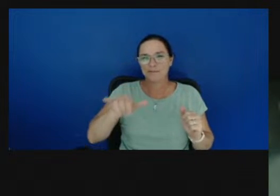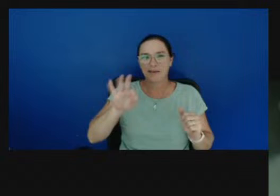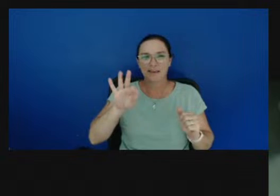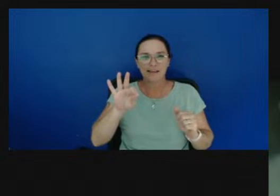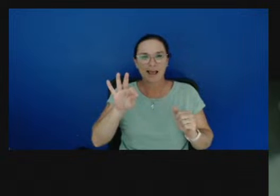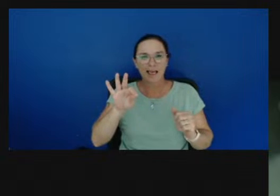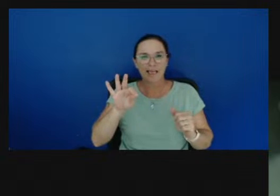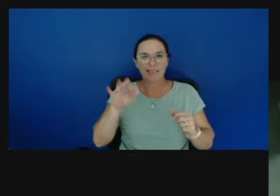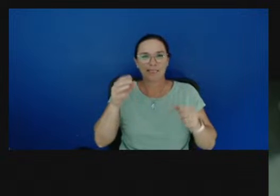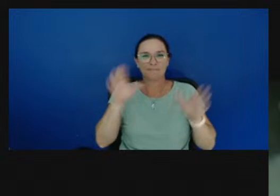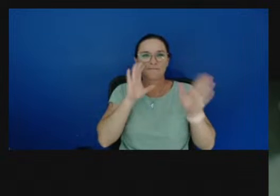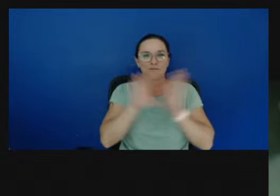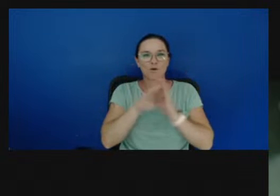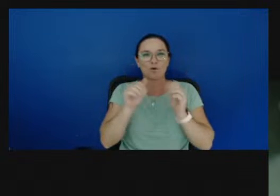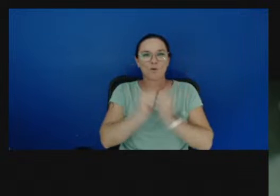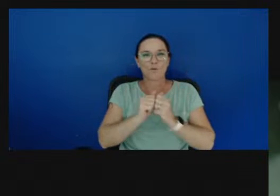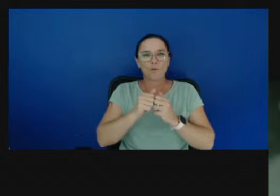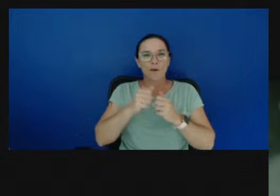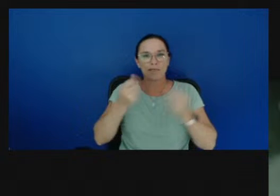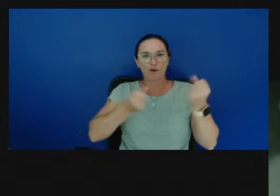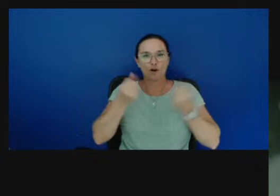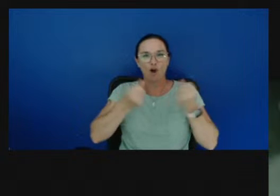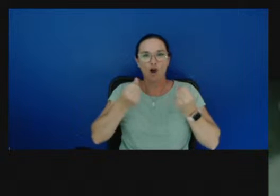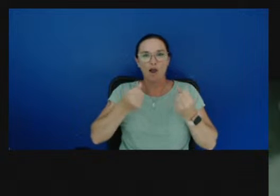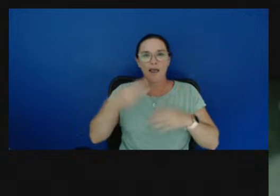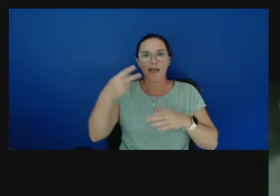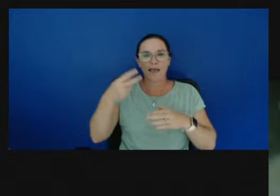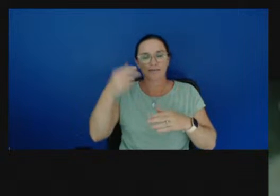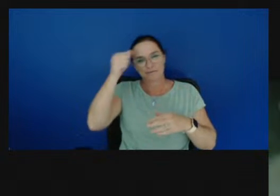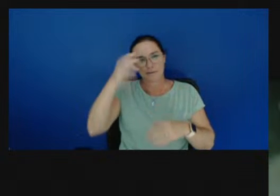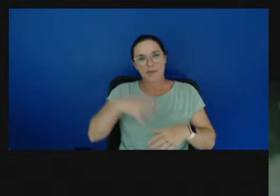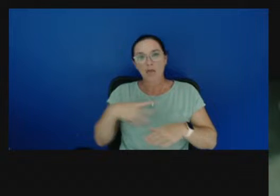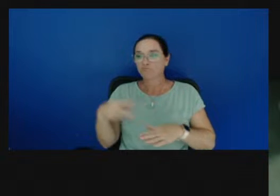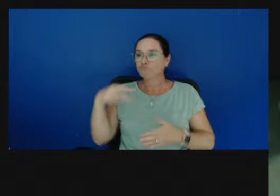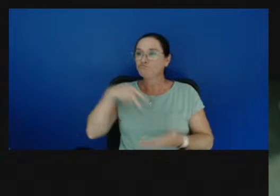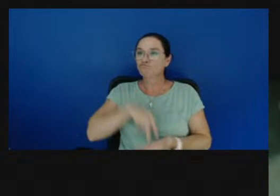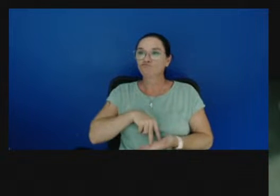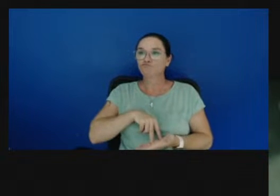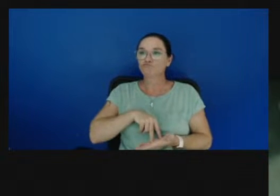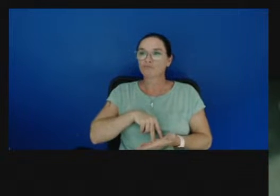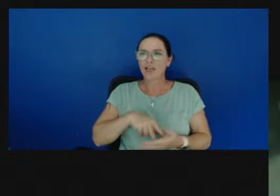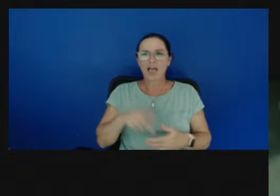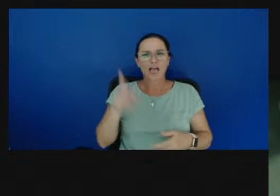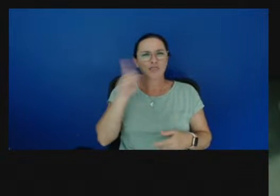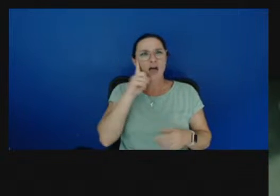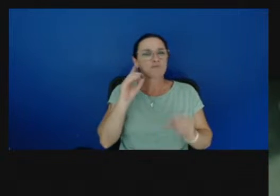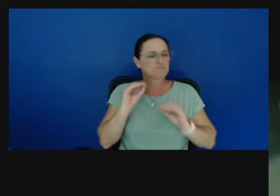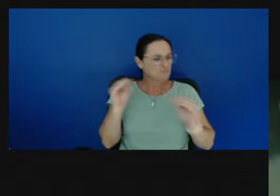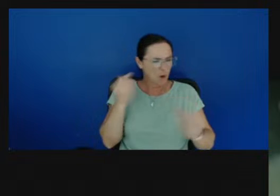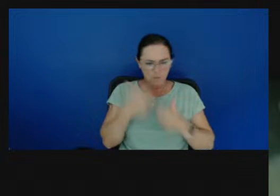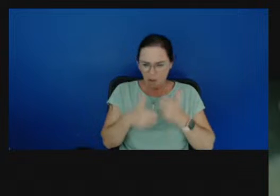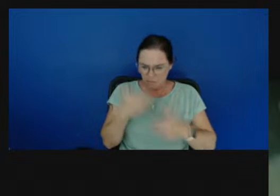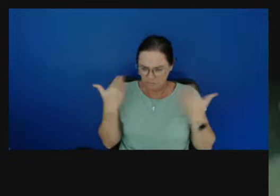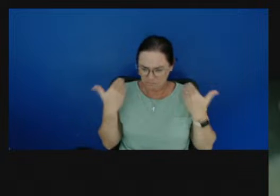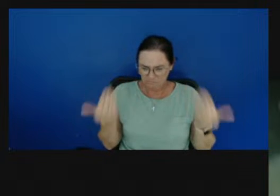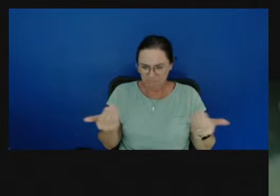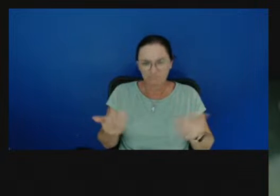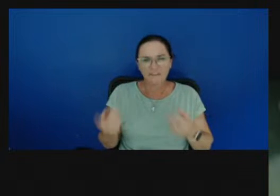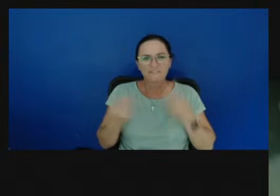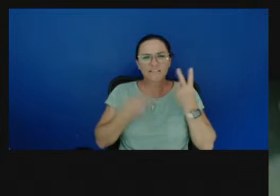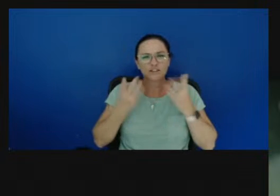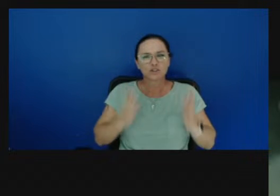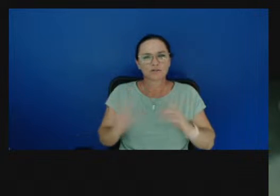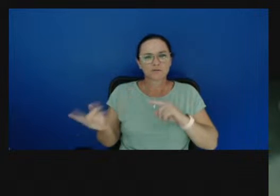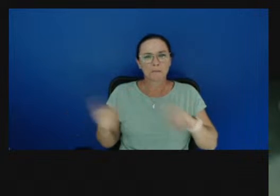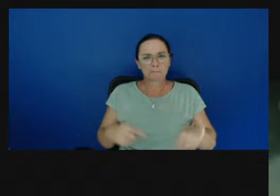gentleman standing close to the edge. He decided that there'd be no problem allowing visitors there. On May 10th, the